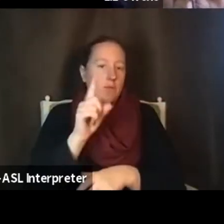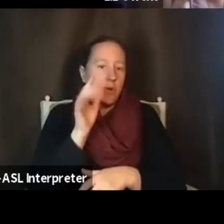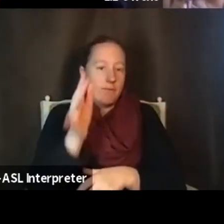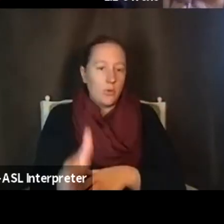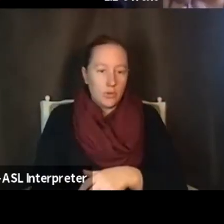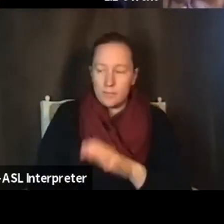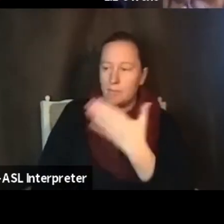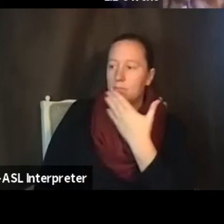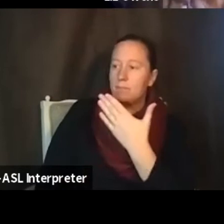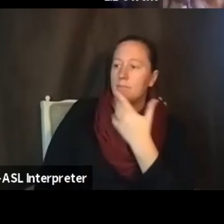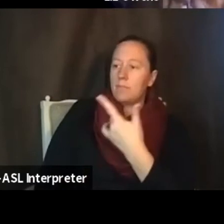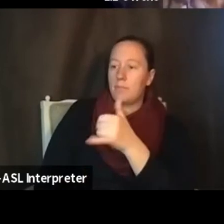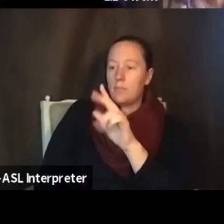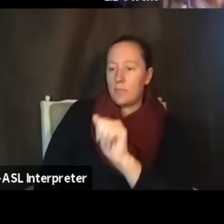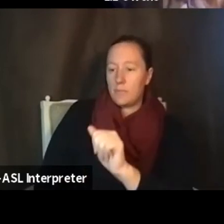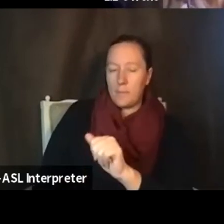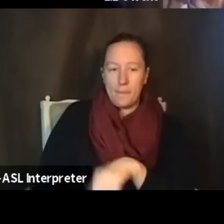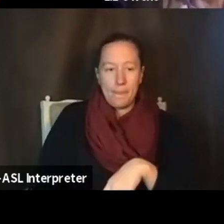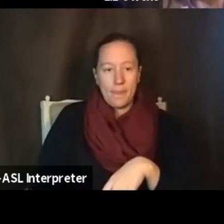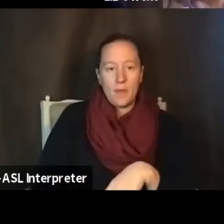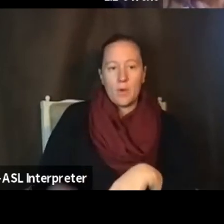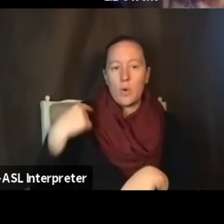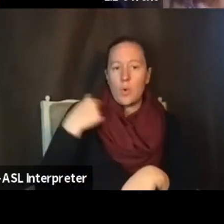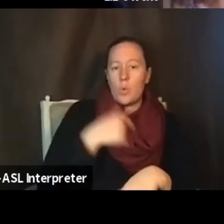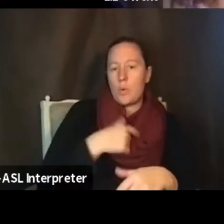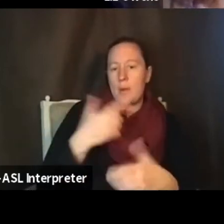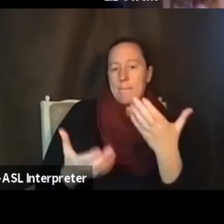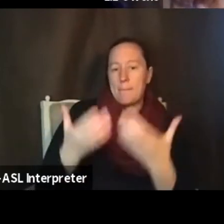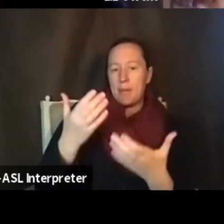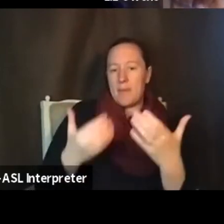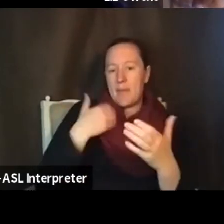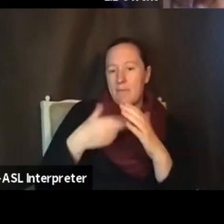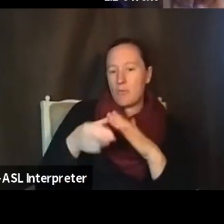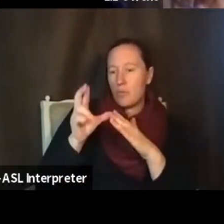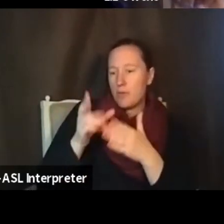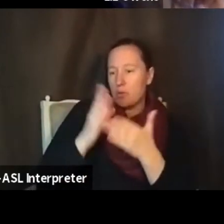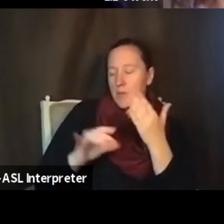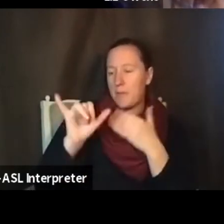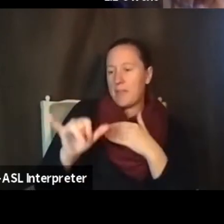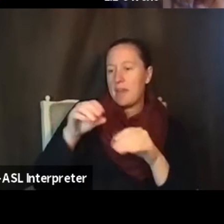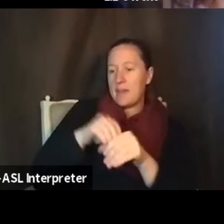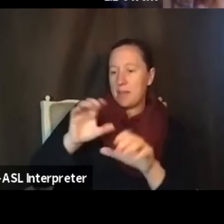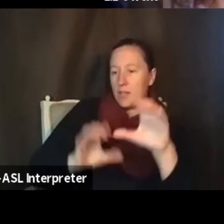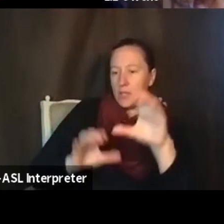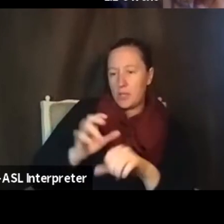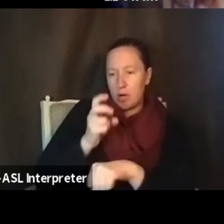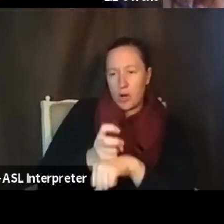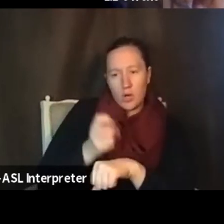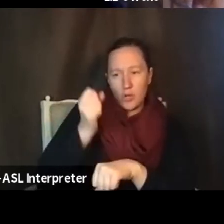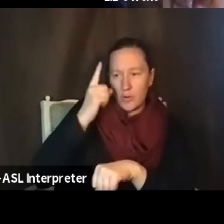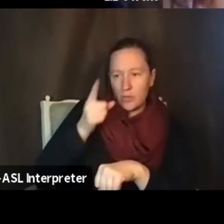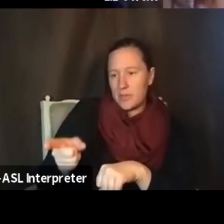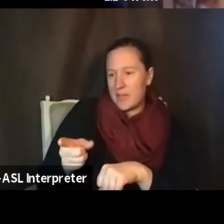And Thanks, Gina. and And thoughts there too. we might have you just recap some of that in the chat too, just because it was a little hard to hear you at